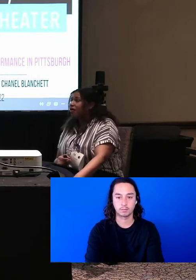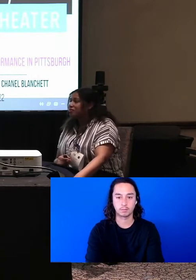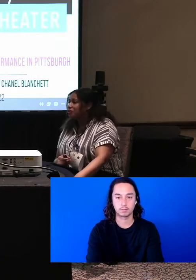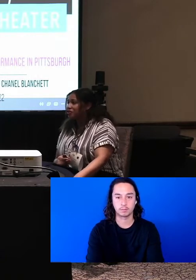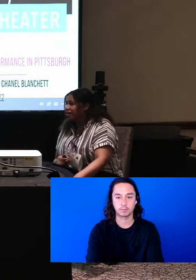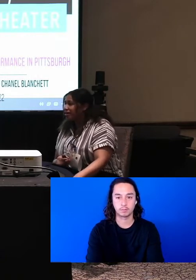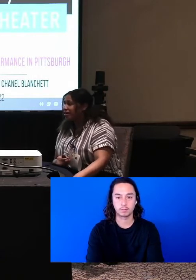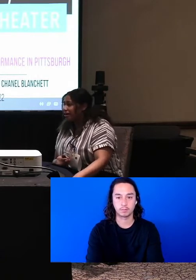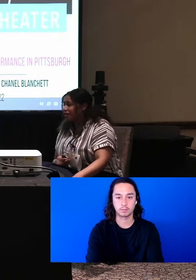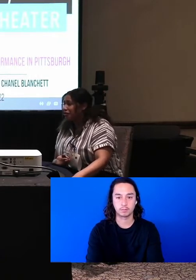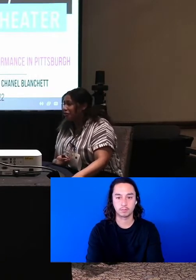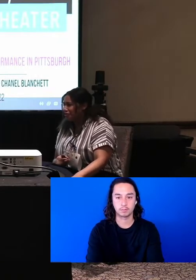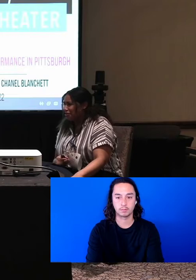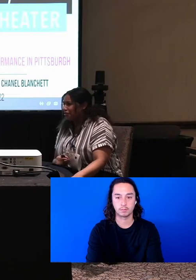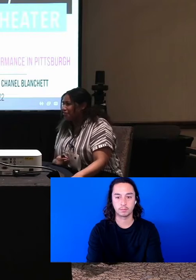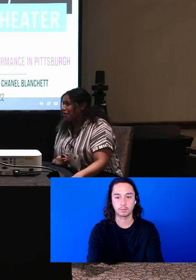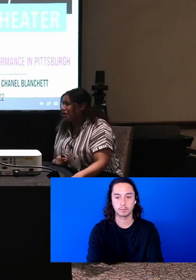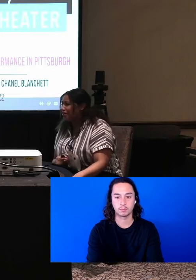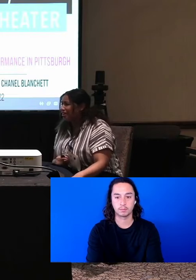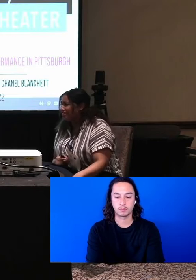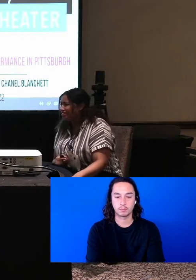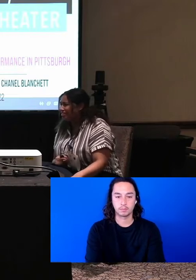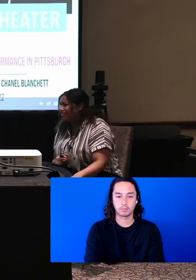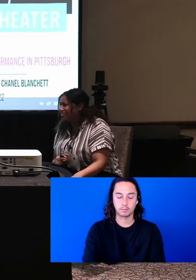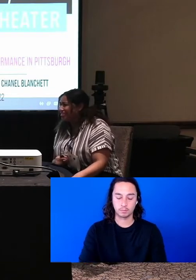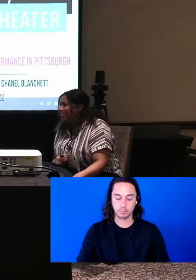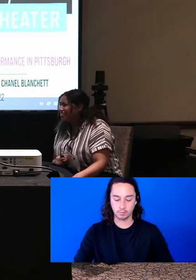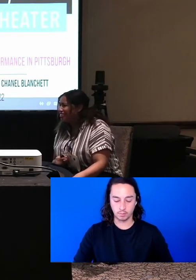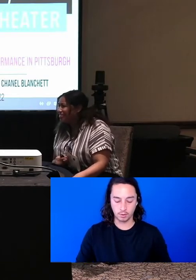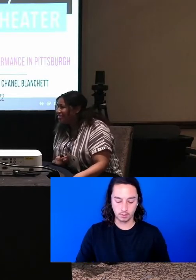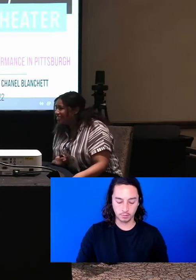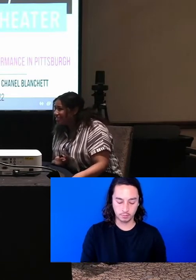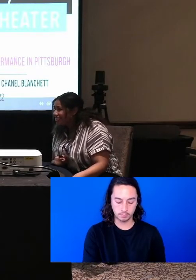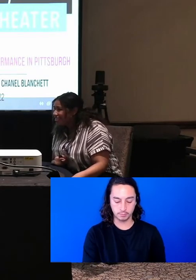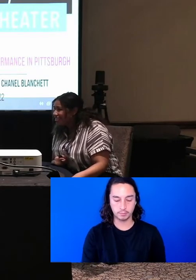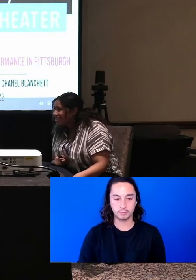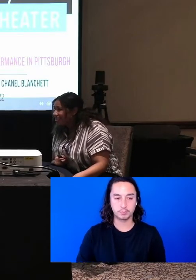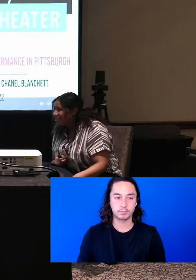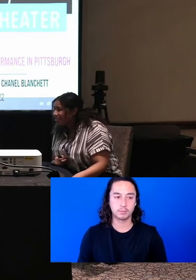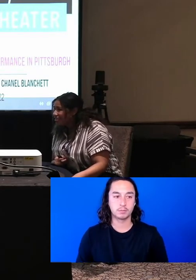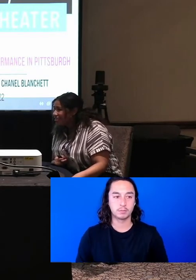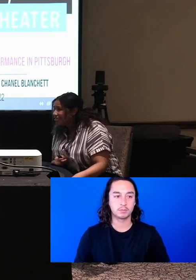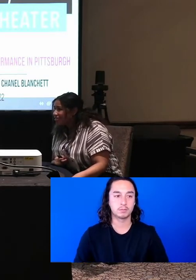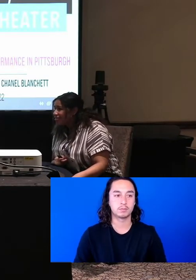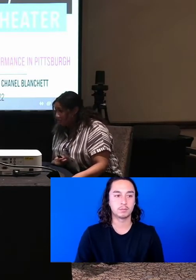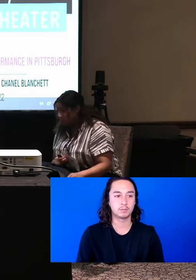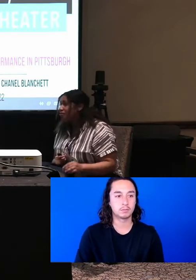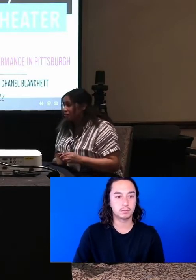Noise from the hallway. If you want to start